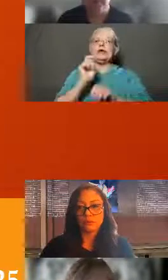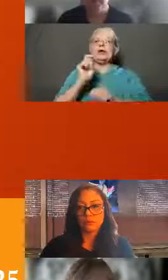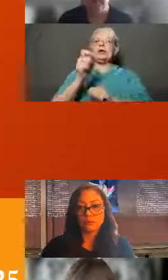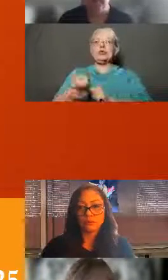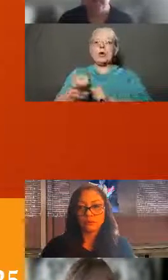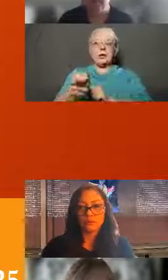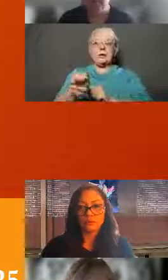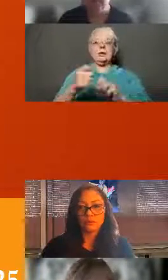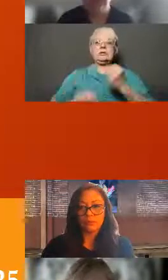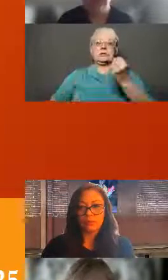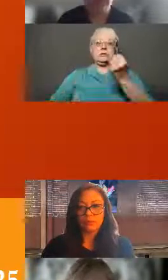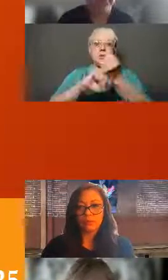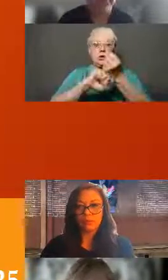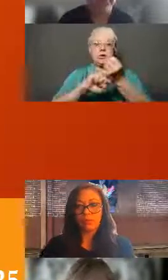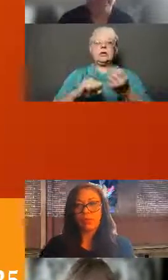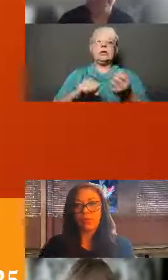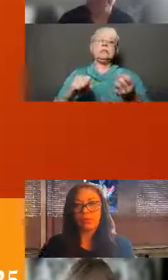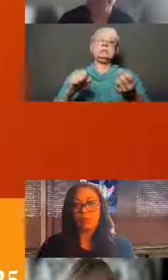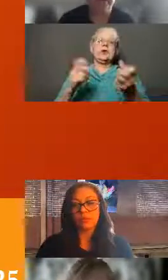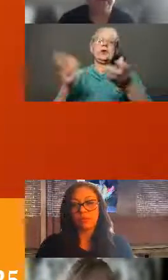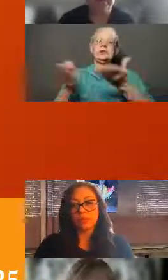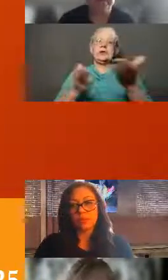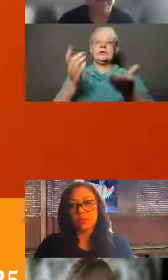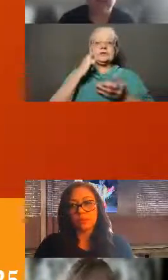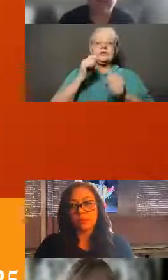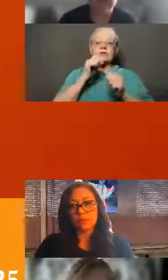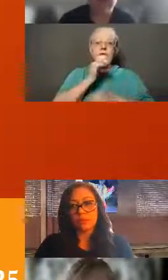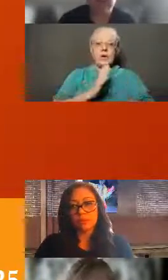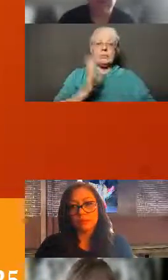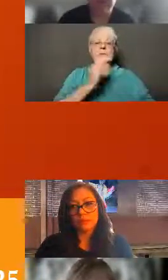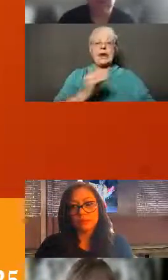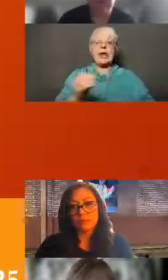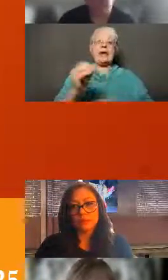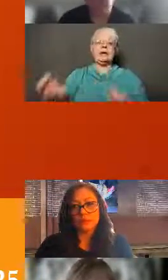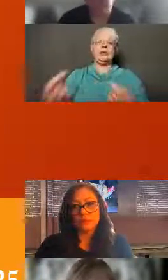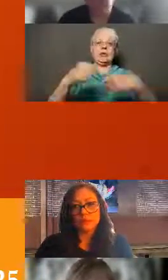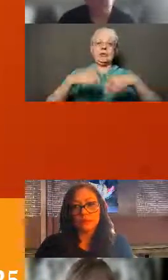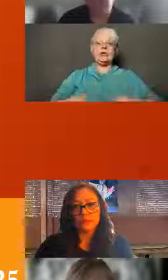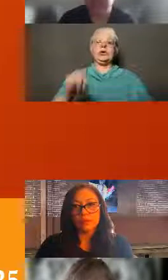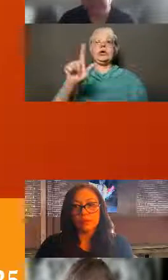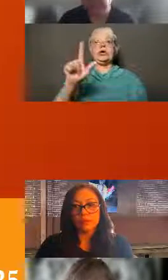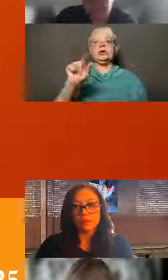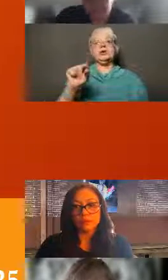women, support services, and returning LGBTQI+ residents.